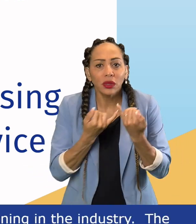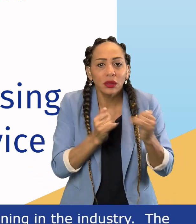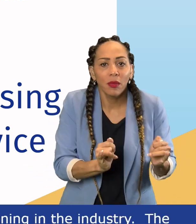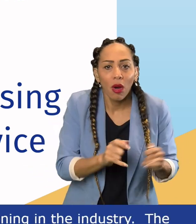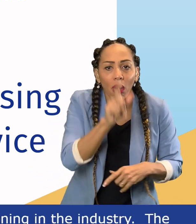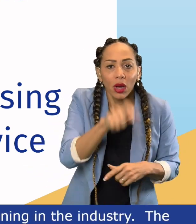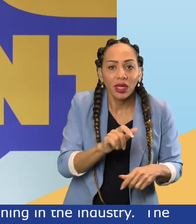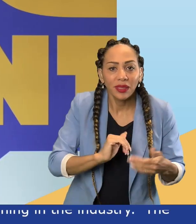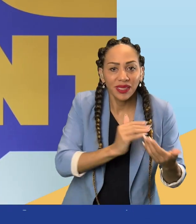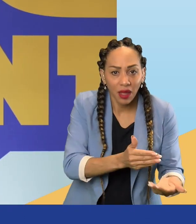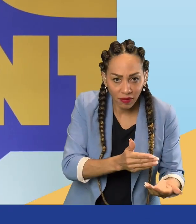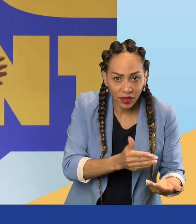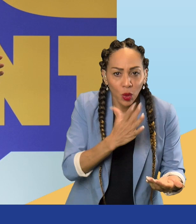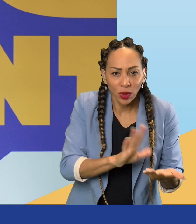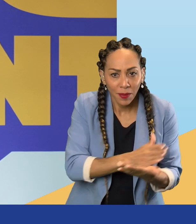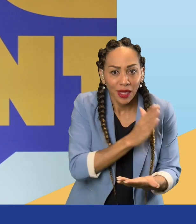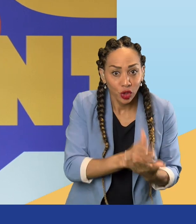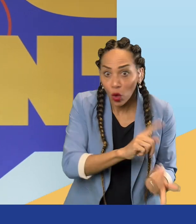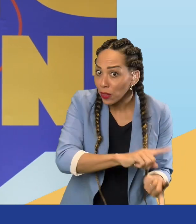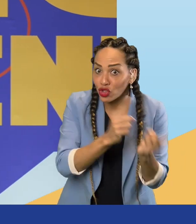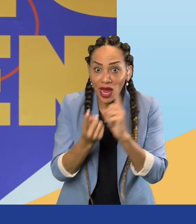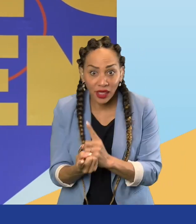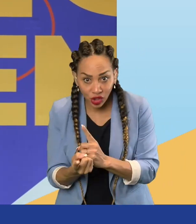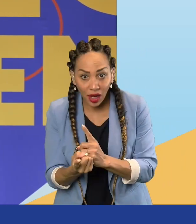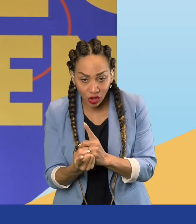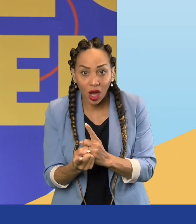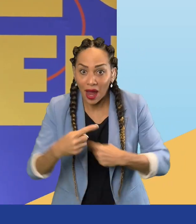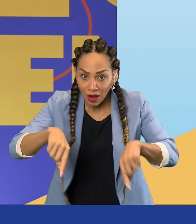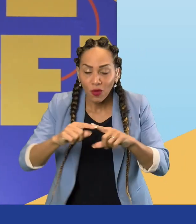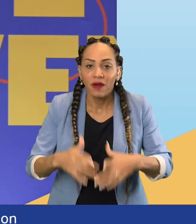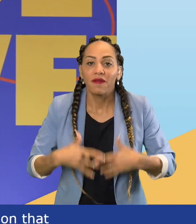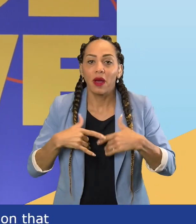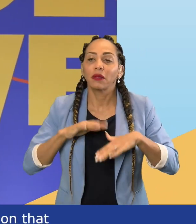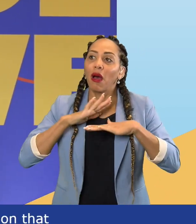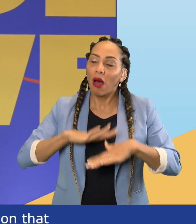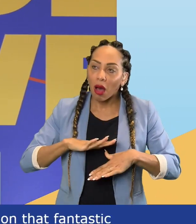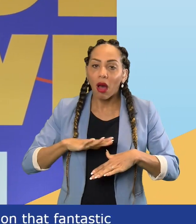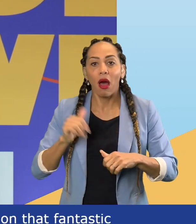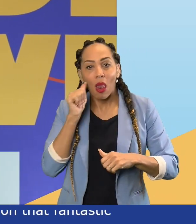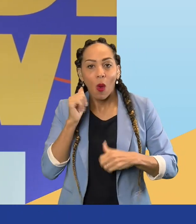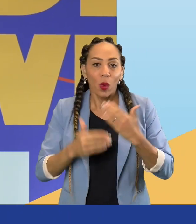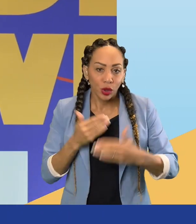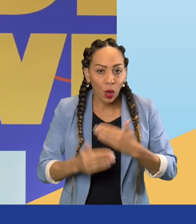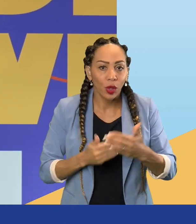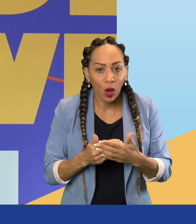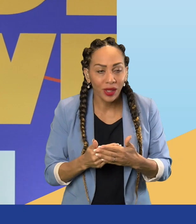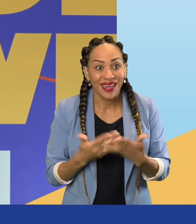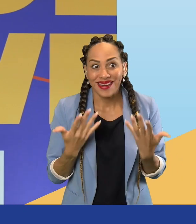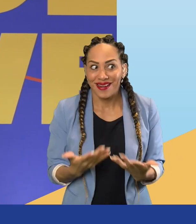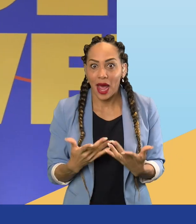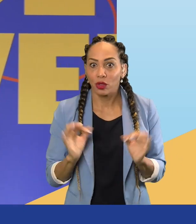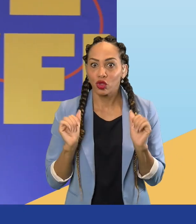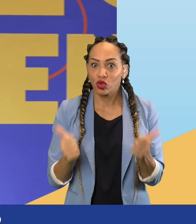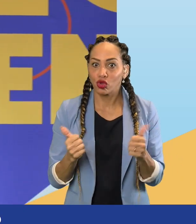we deliver. I guess now's a really good time to pause and just have a think about that. And it would be right to